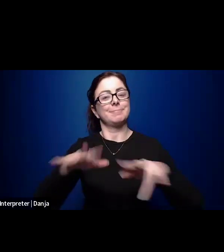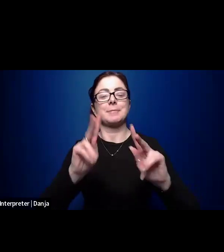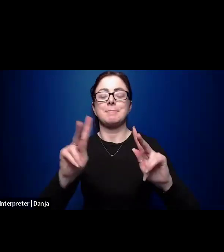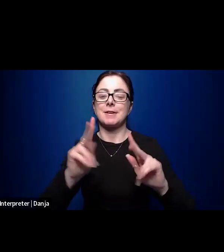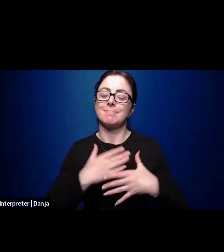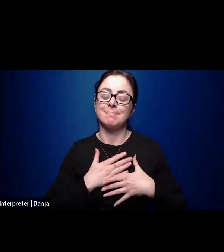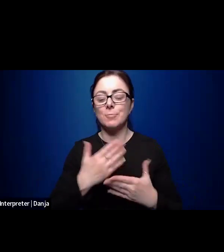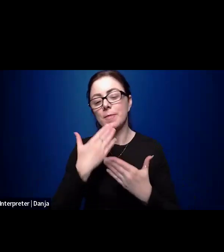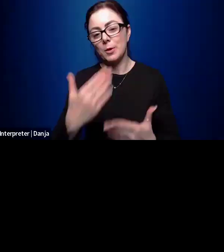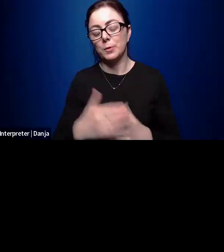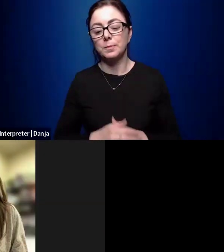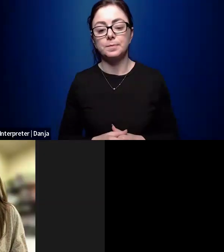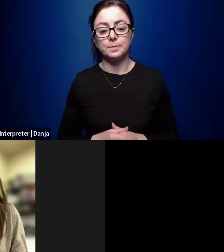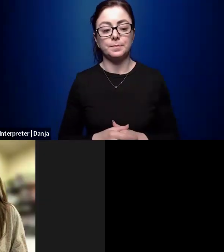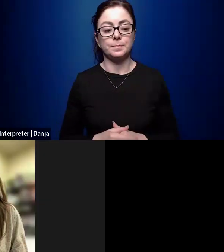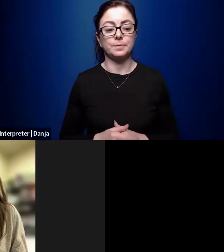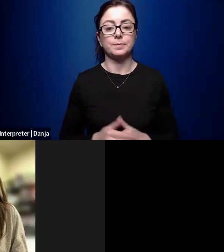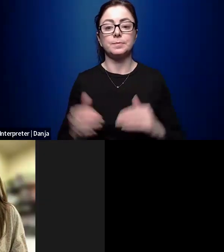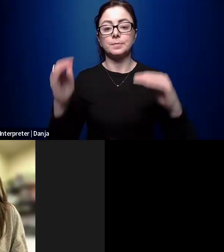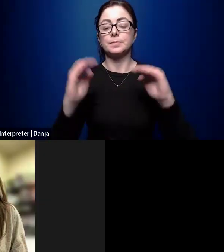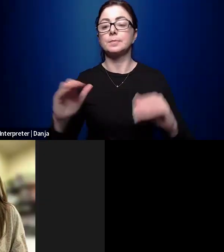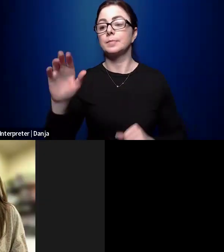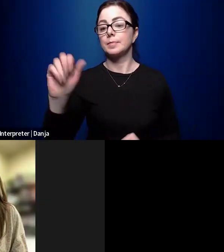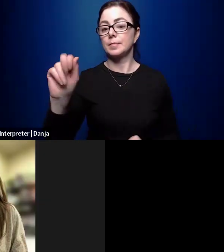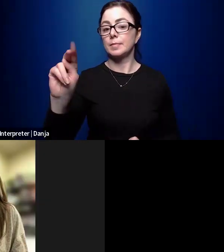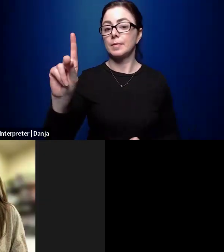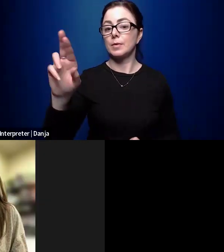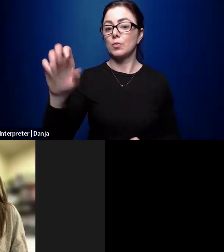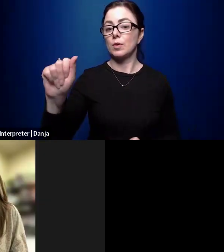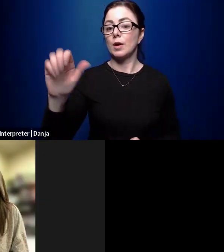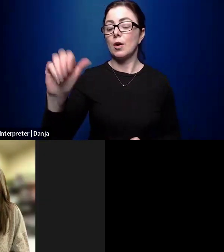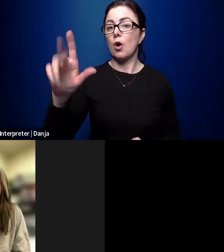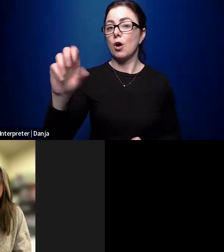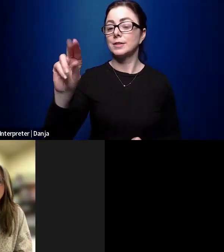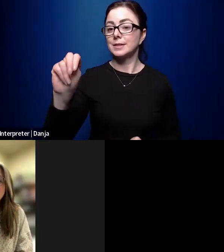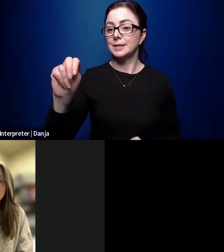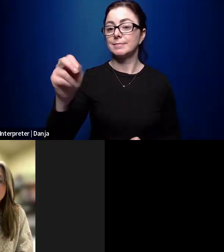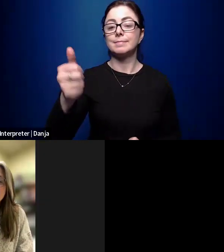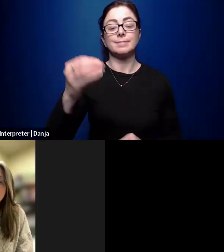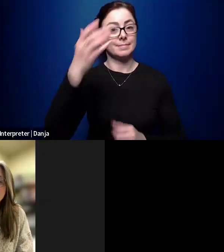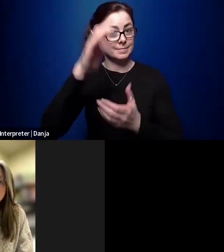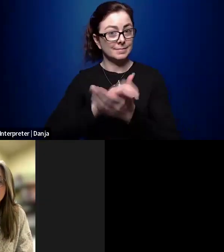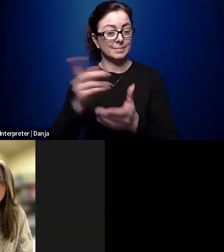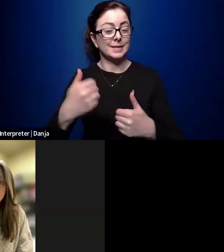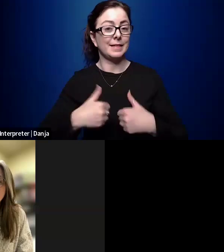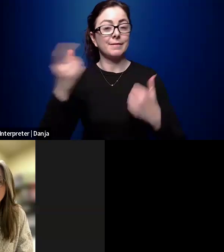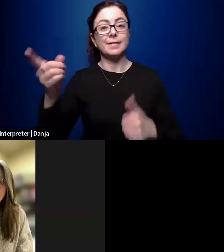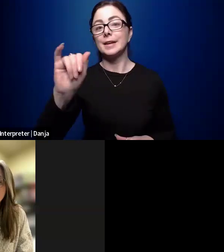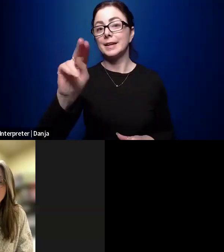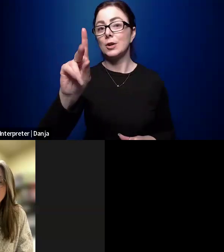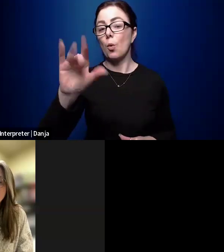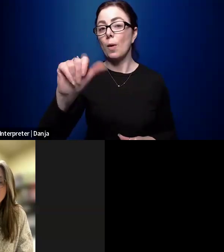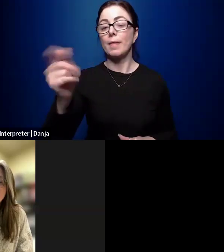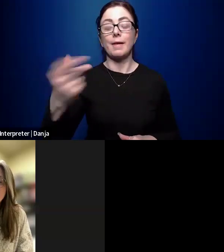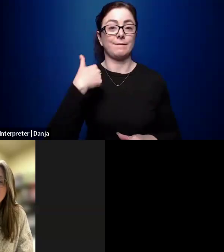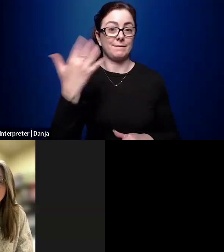have Andrea Carlson. Andrea and her husband live in Indianola, and they have 5 children. Her son Joseph